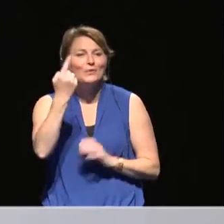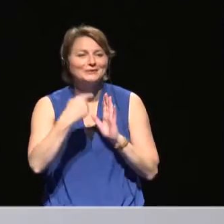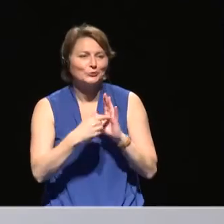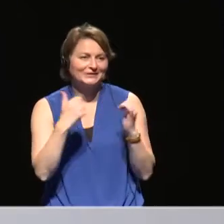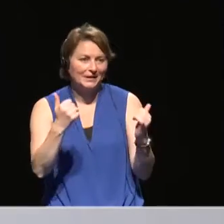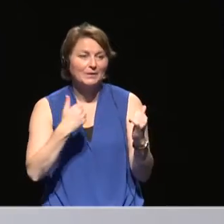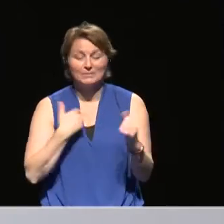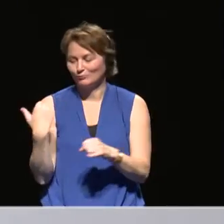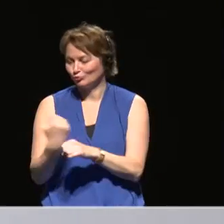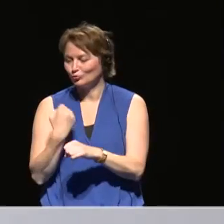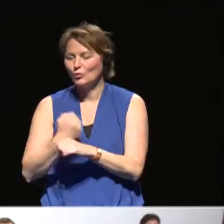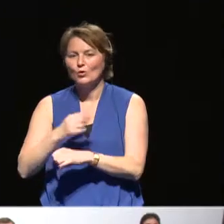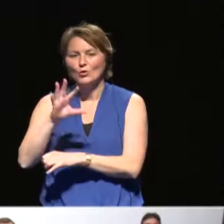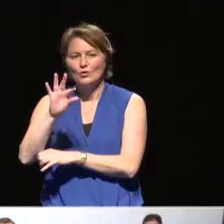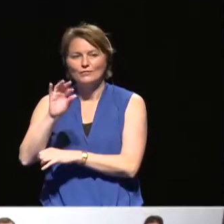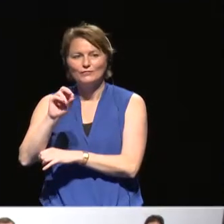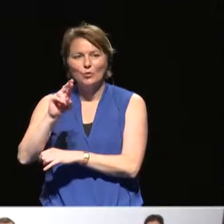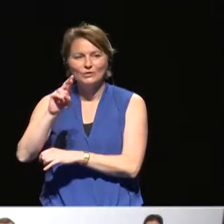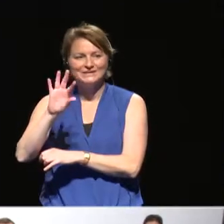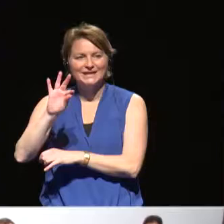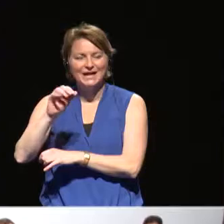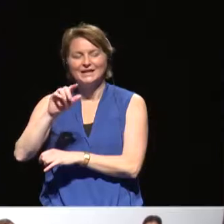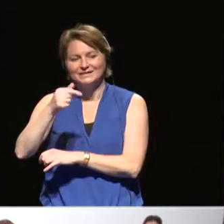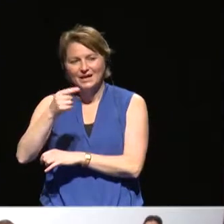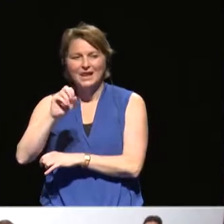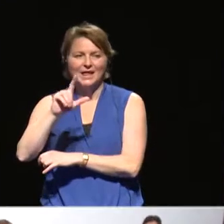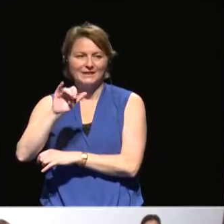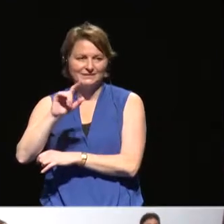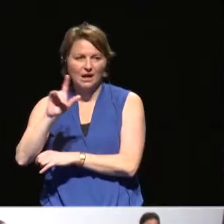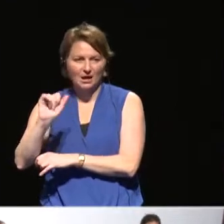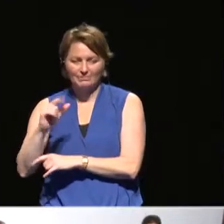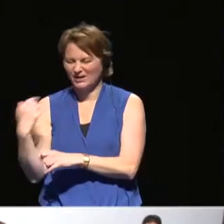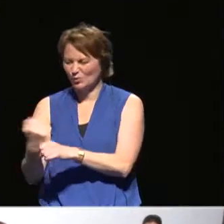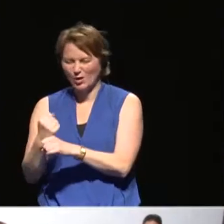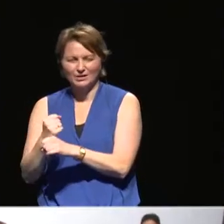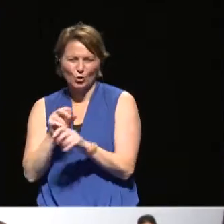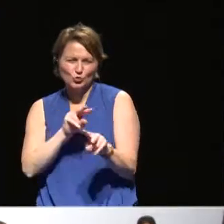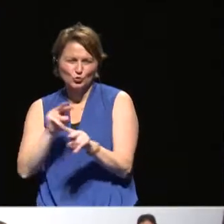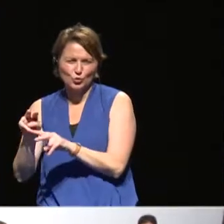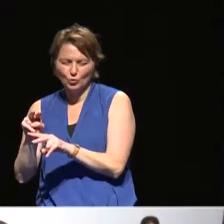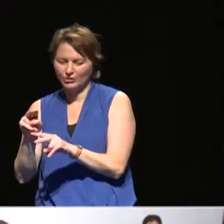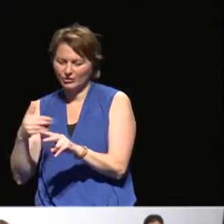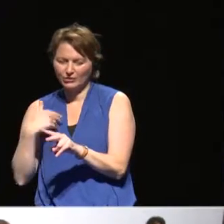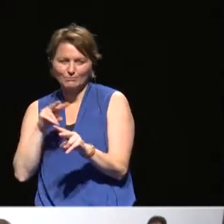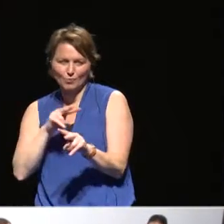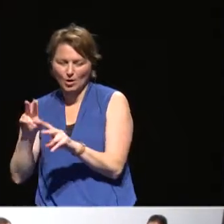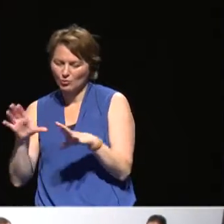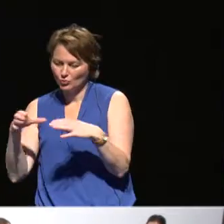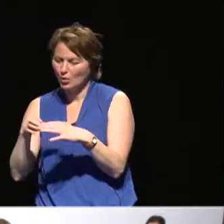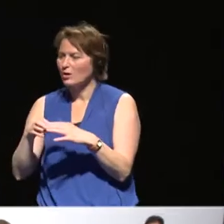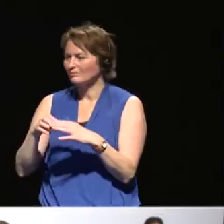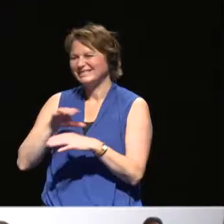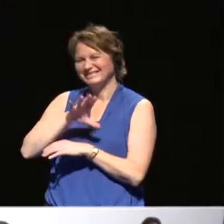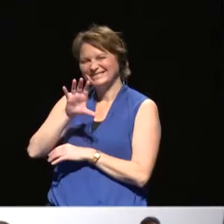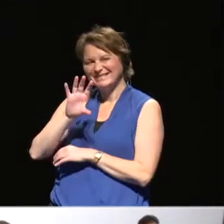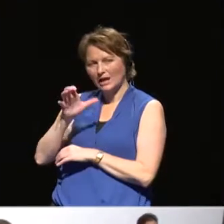I work with young people, I'm part of the Youth Monitoring Group of Public Policies, a national group